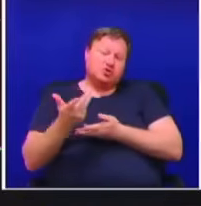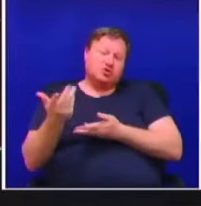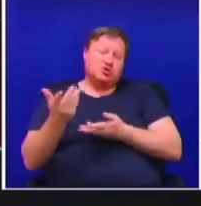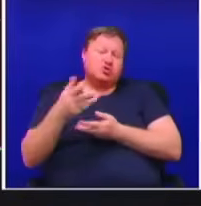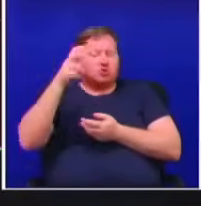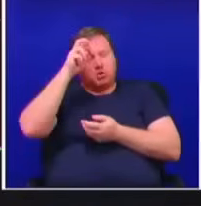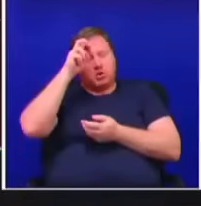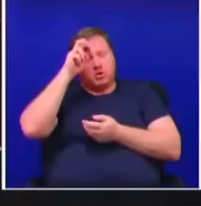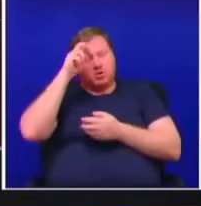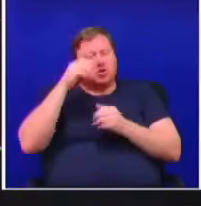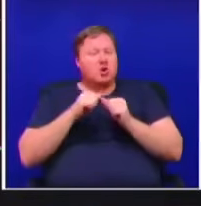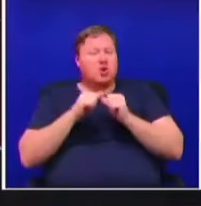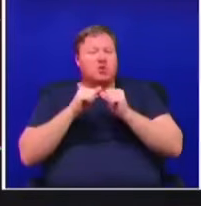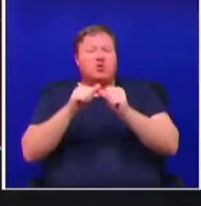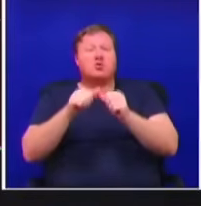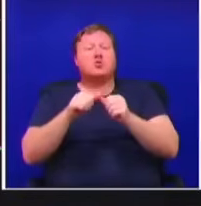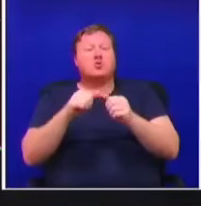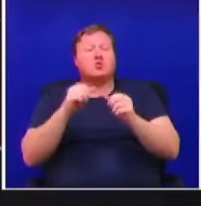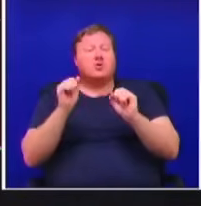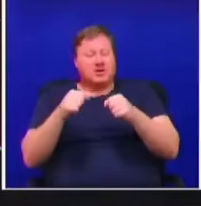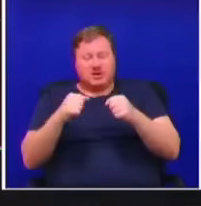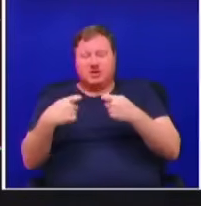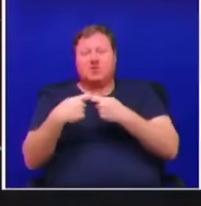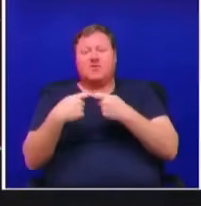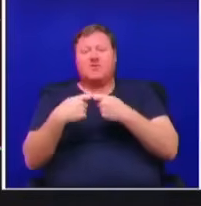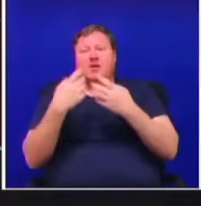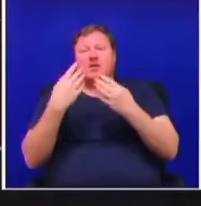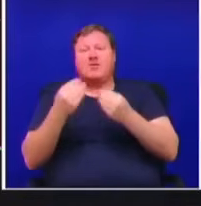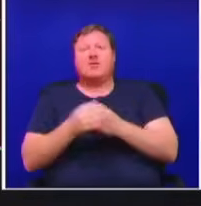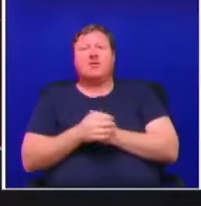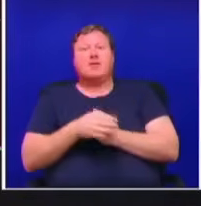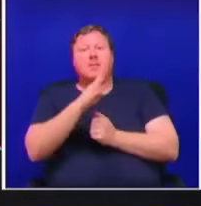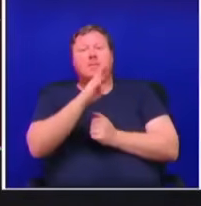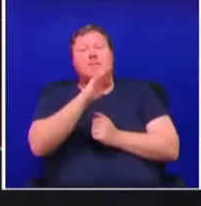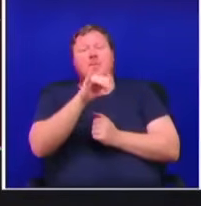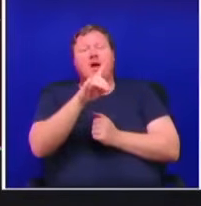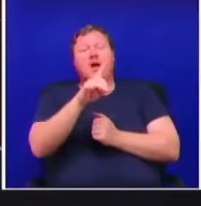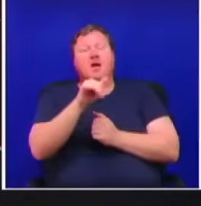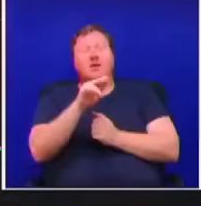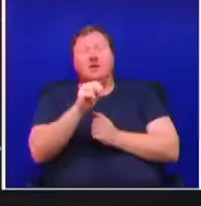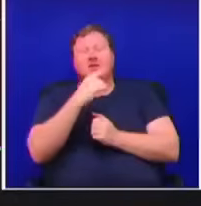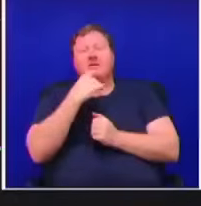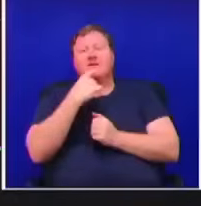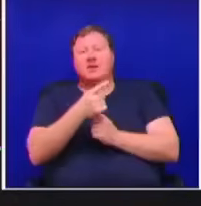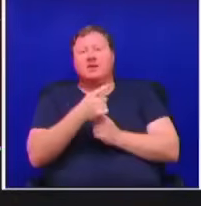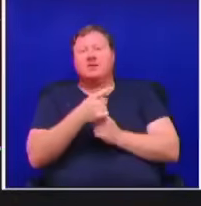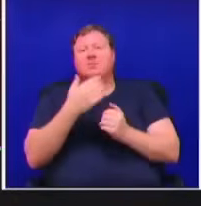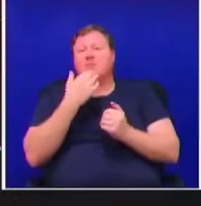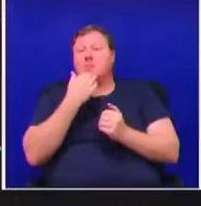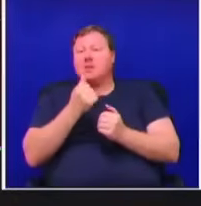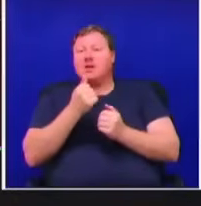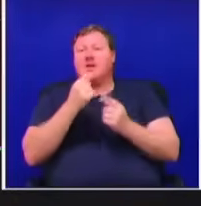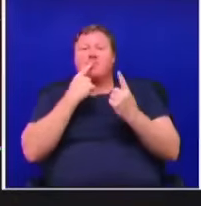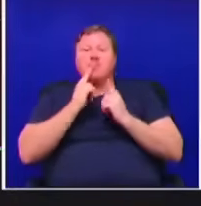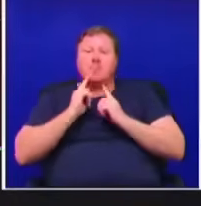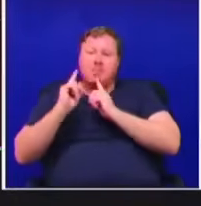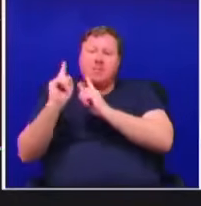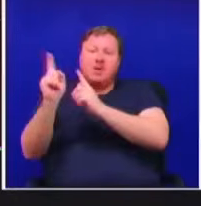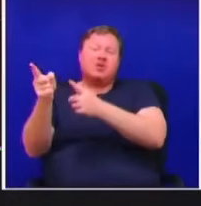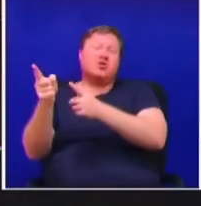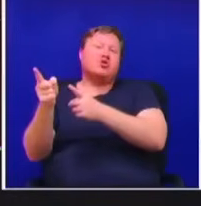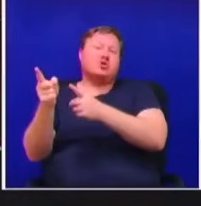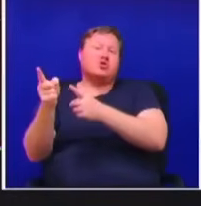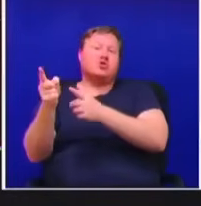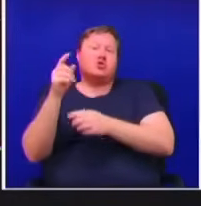as there is a conflict. And he said, can you please pass on a message to Russia,